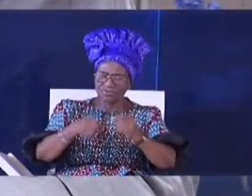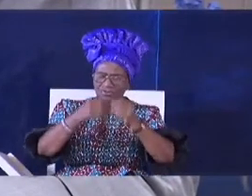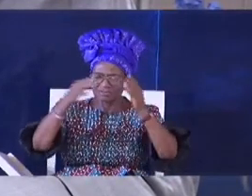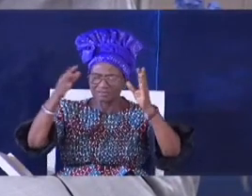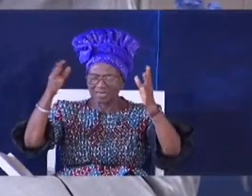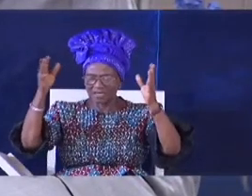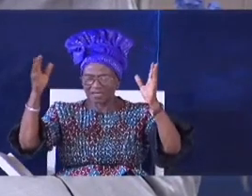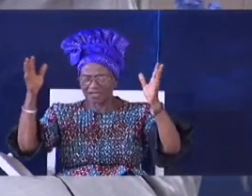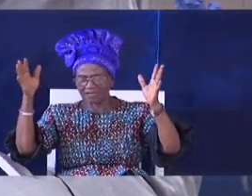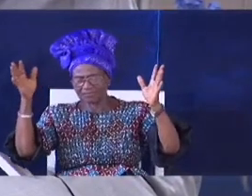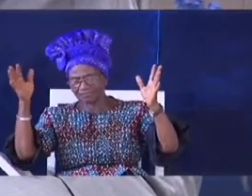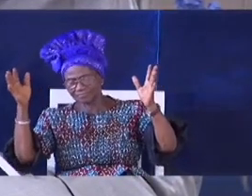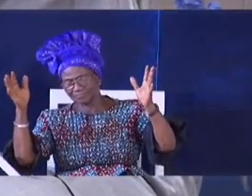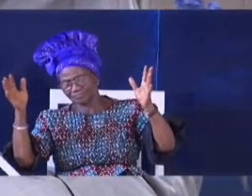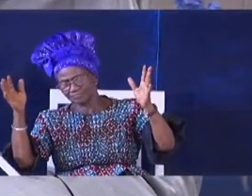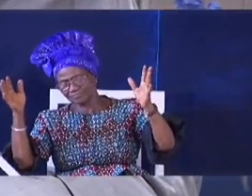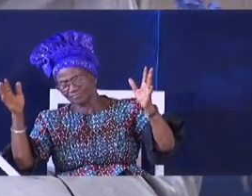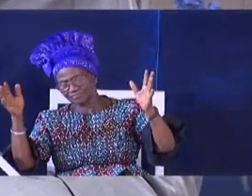Alleluia.